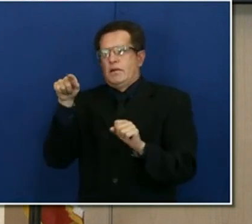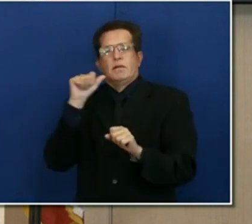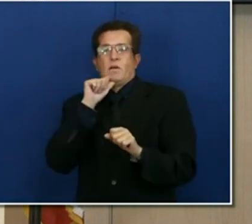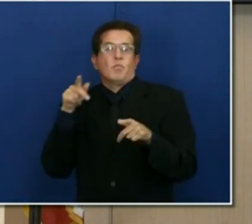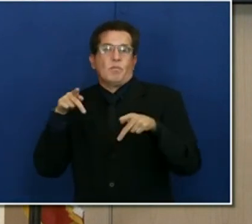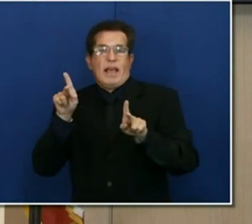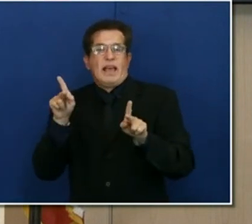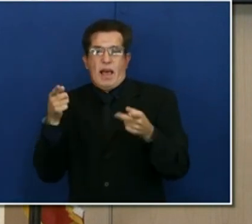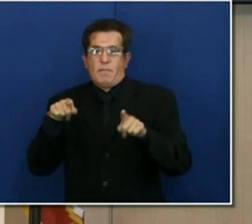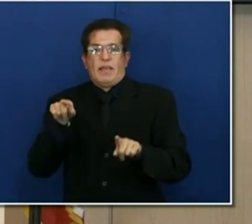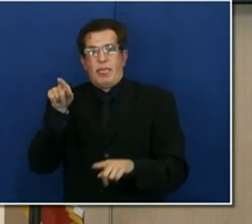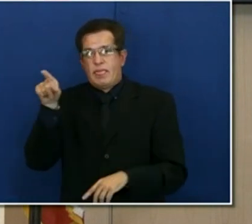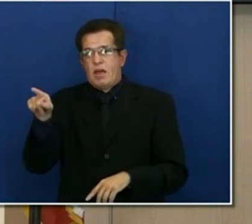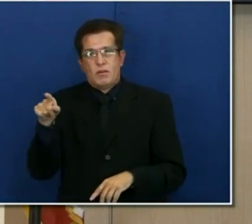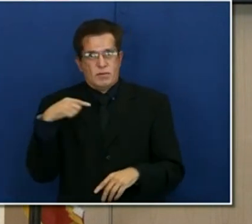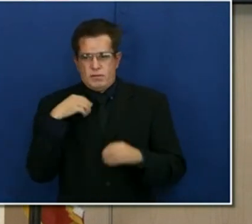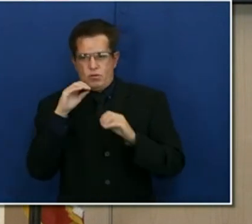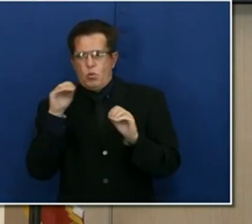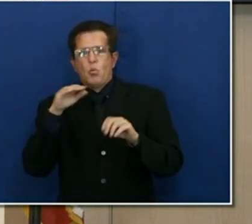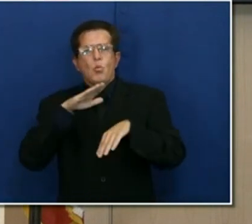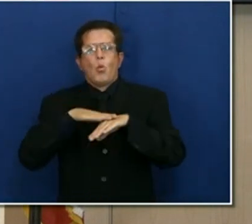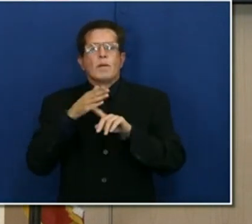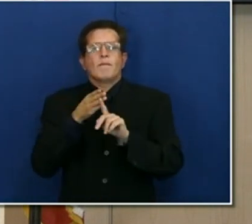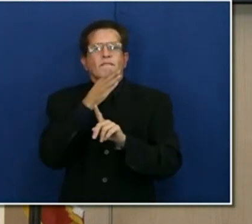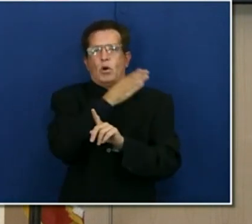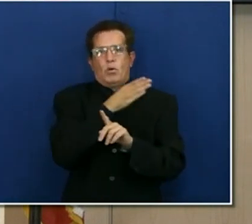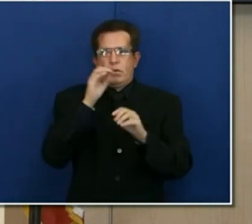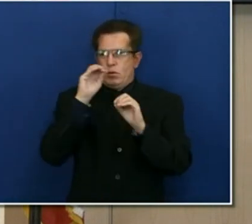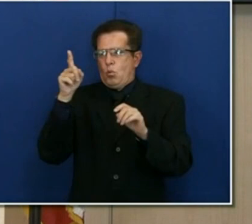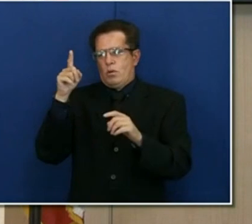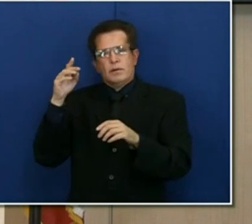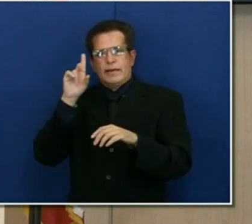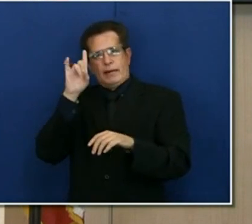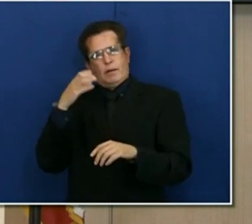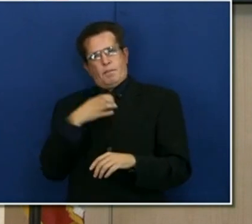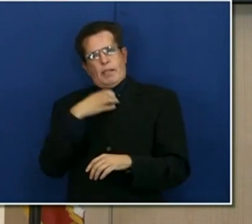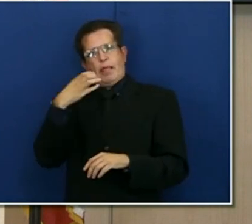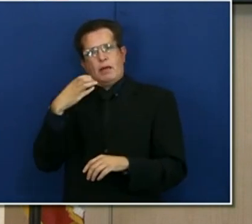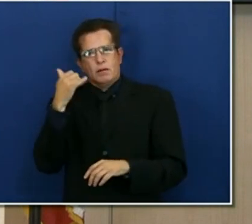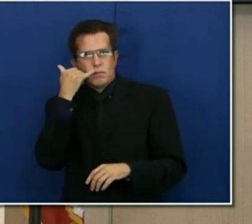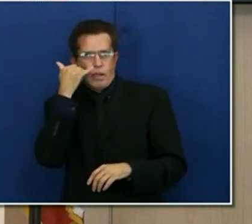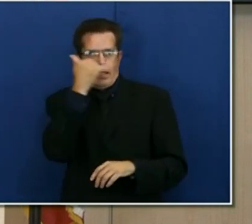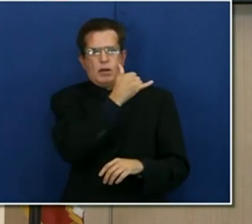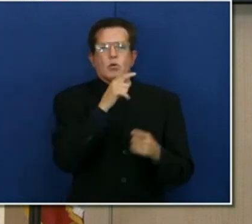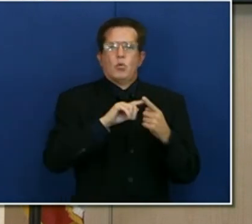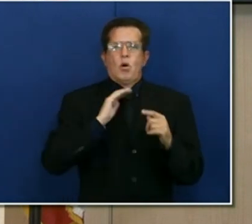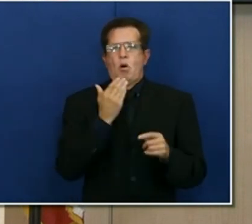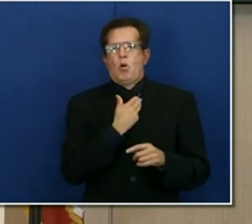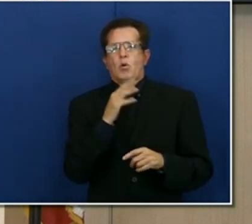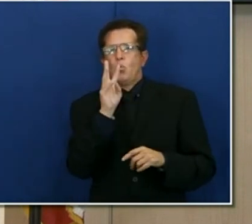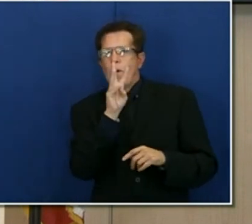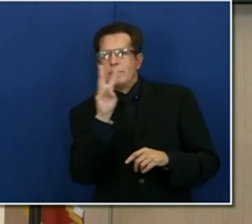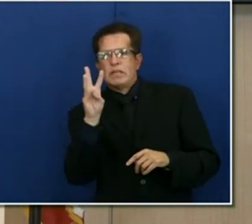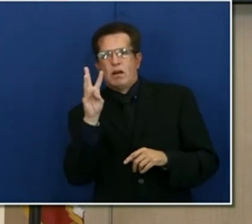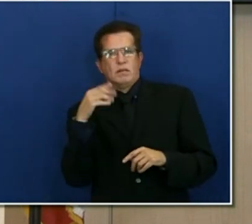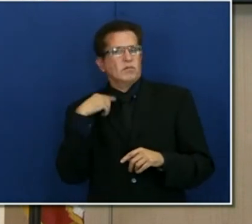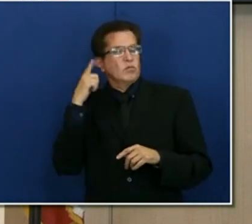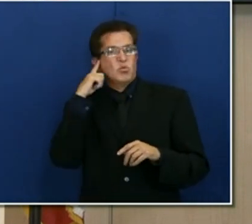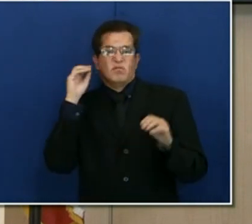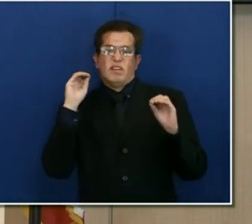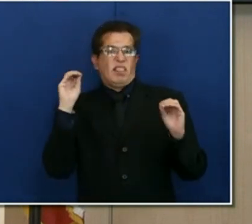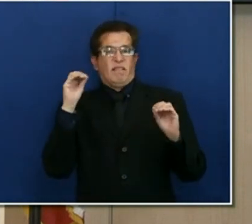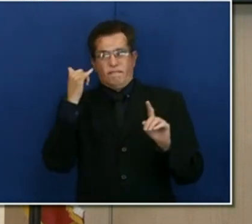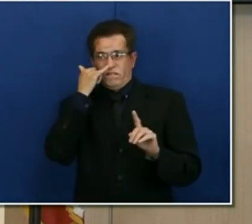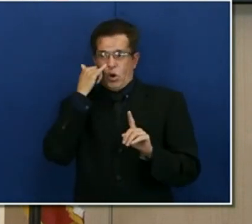activity. Nor did we get any type of reports or official complaints logged in via our website or our phone